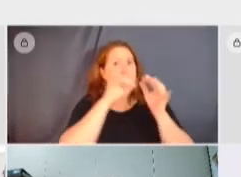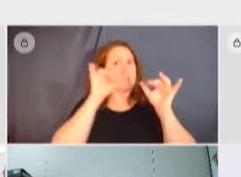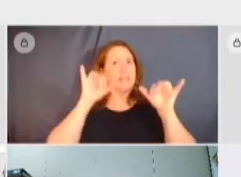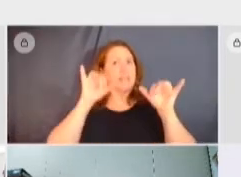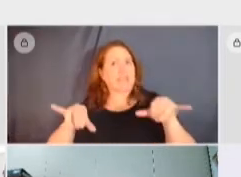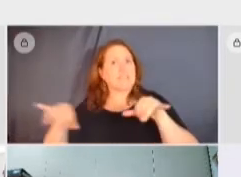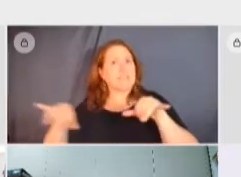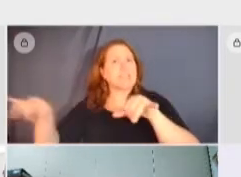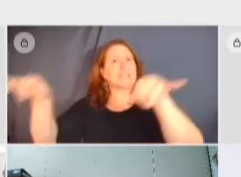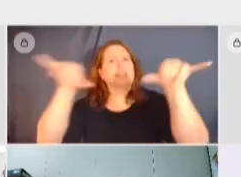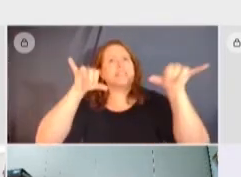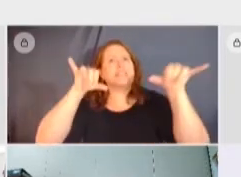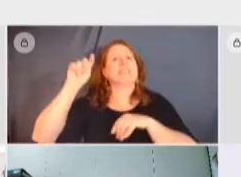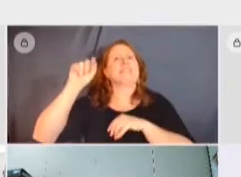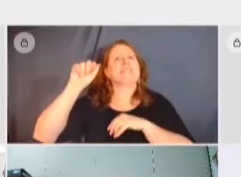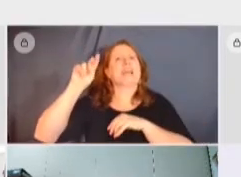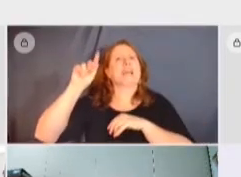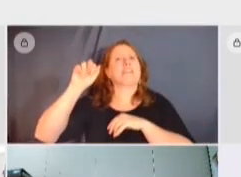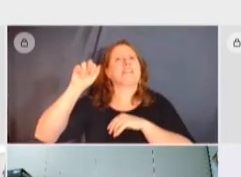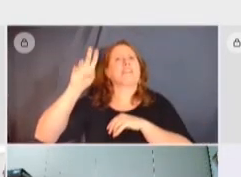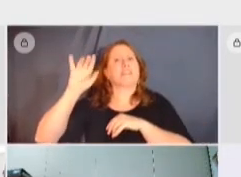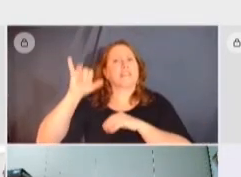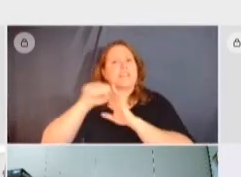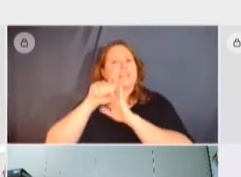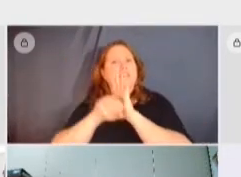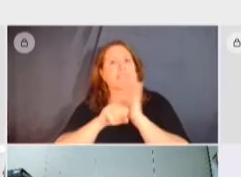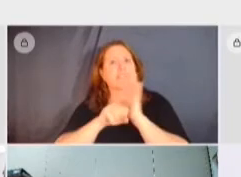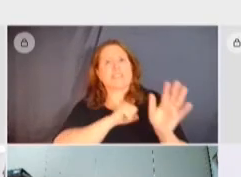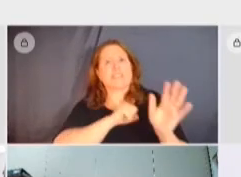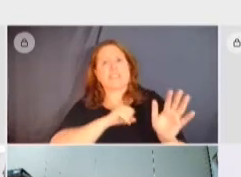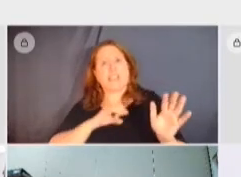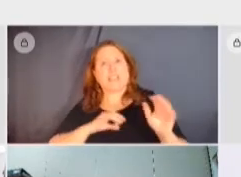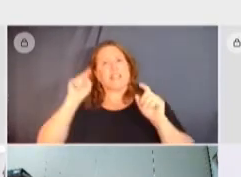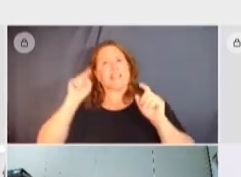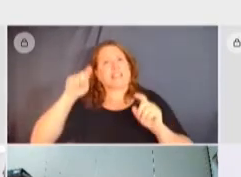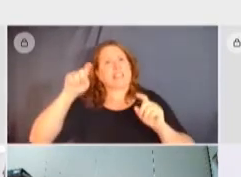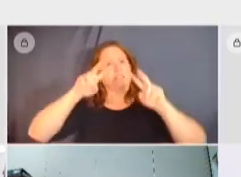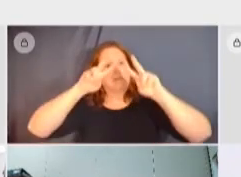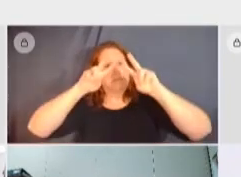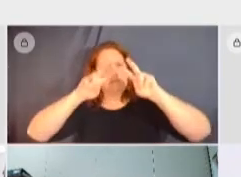for how staff is to analyze signature matches?